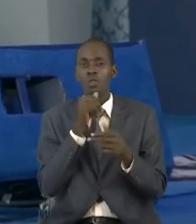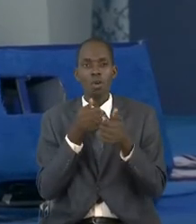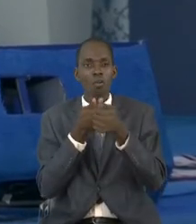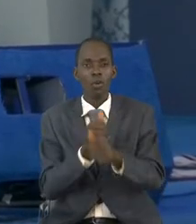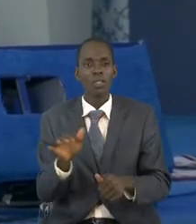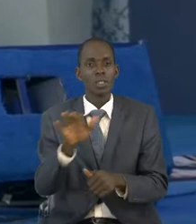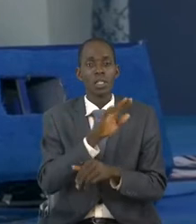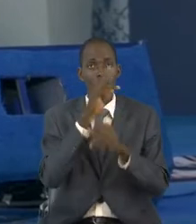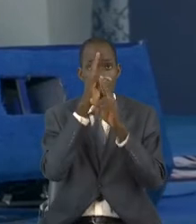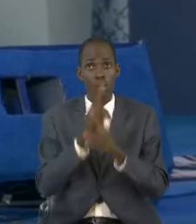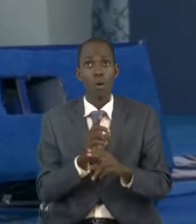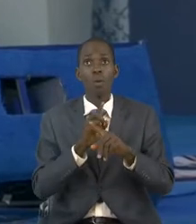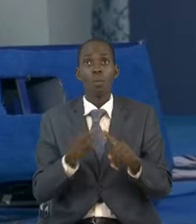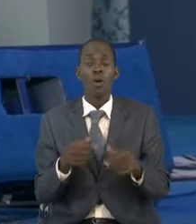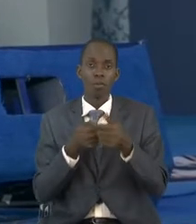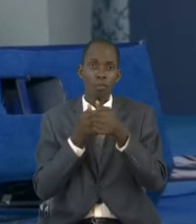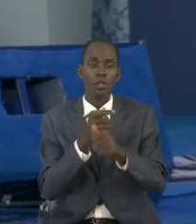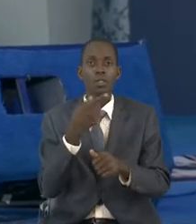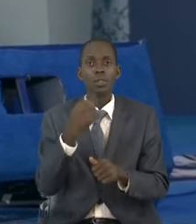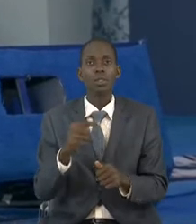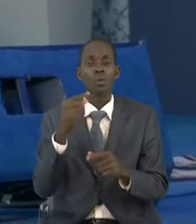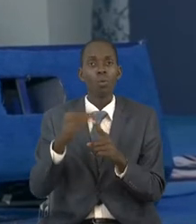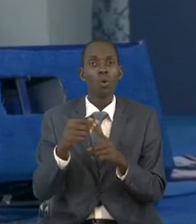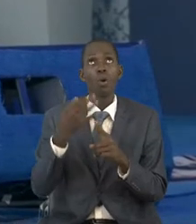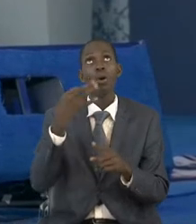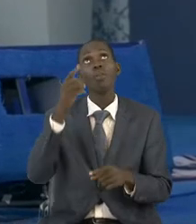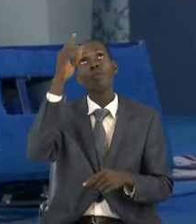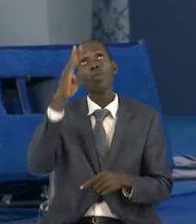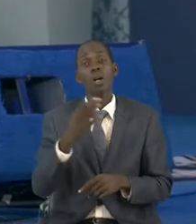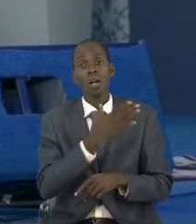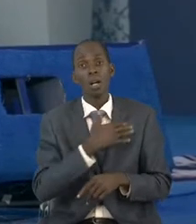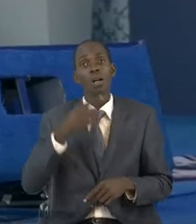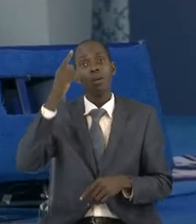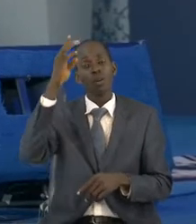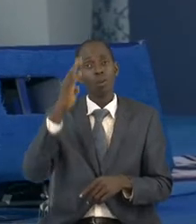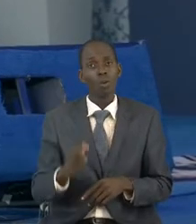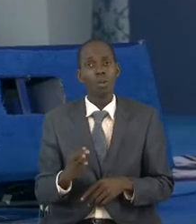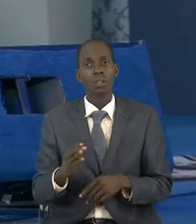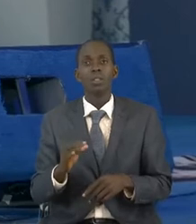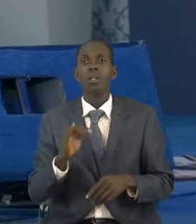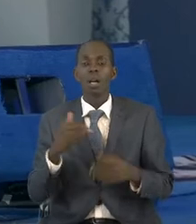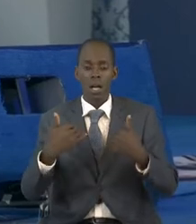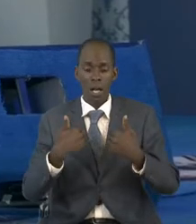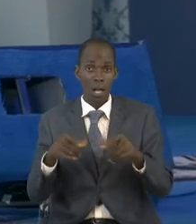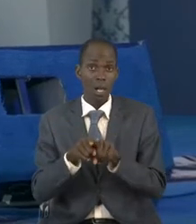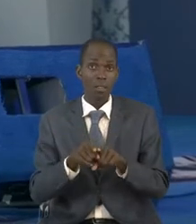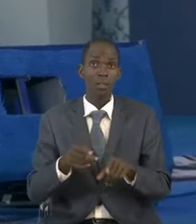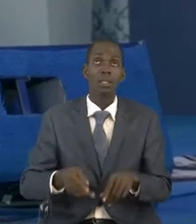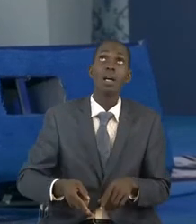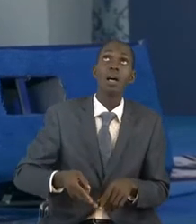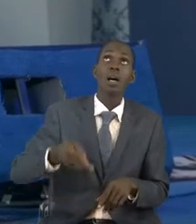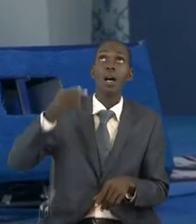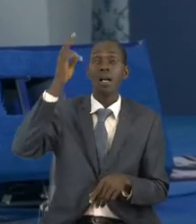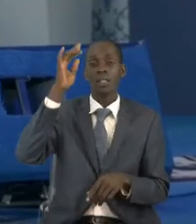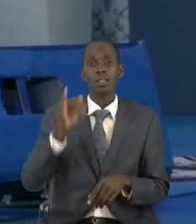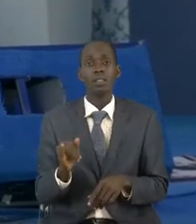the word of God. And God has highly exalted his word